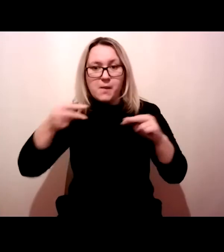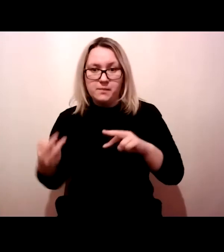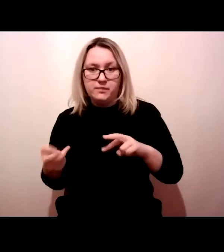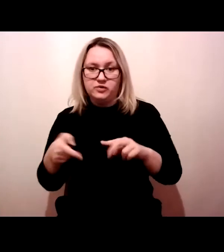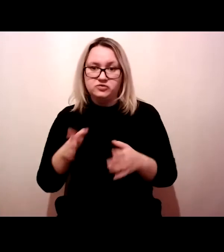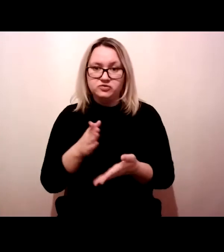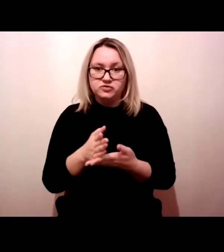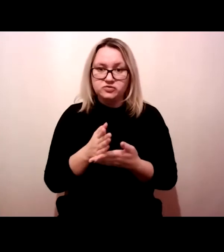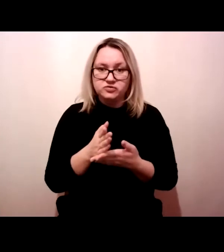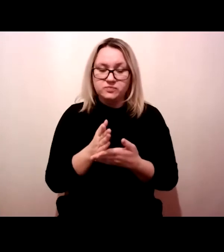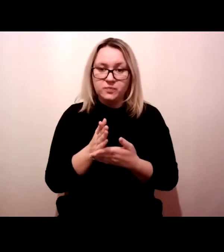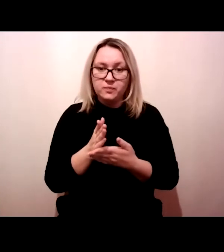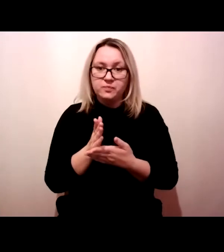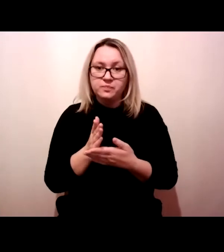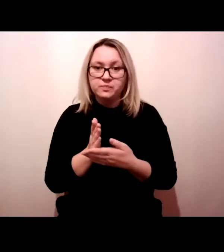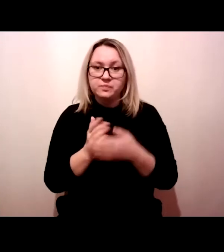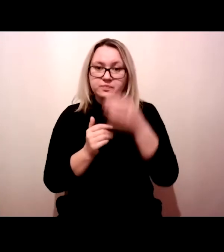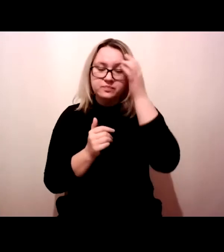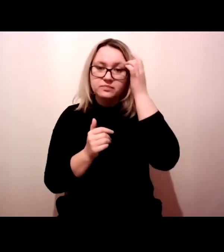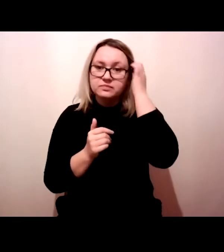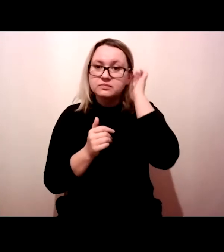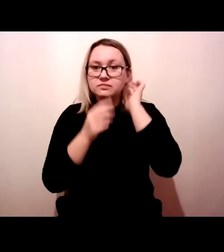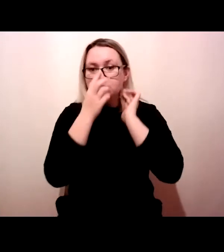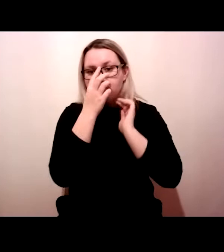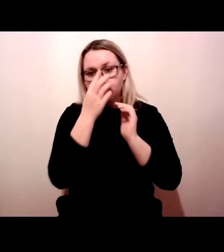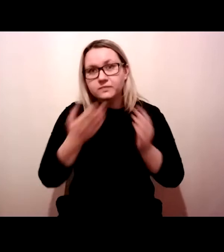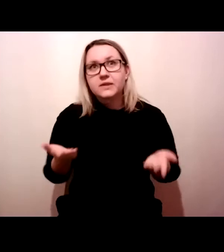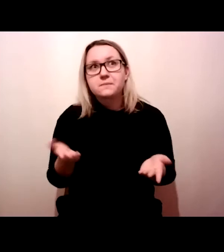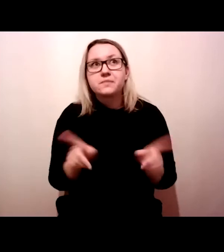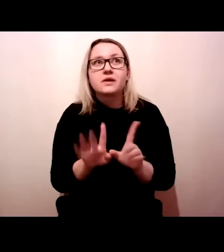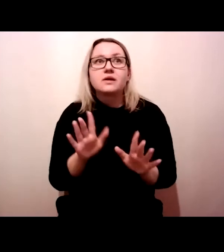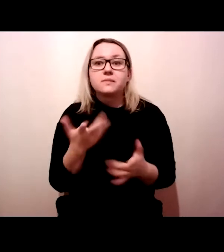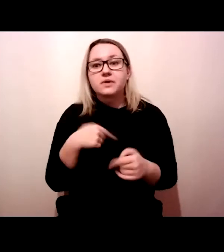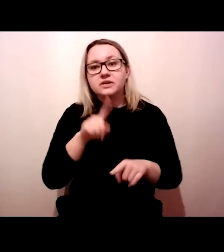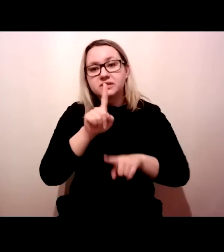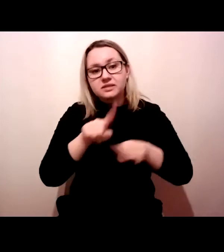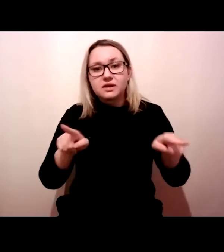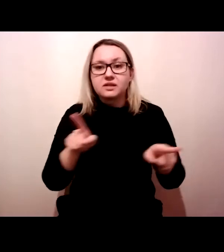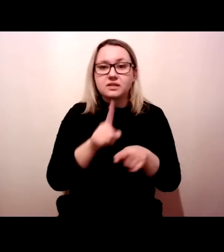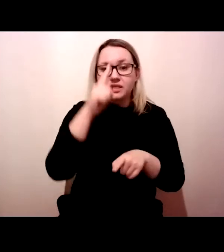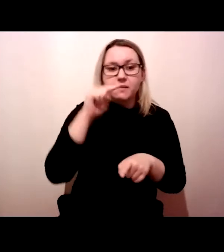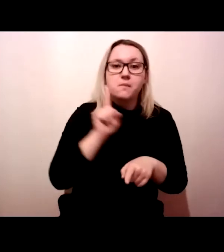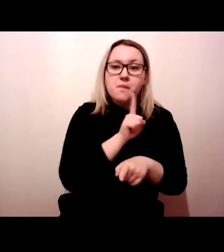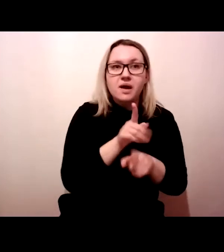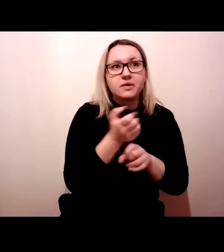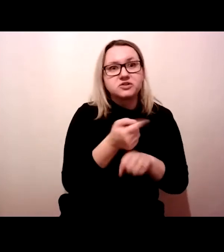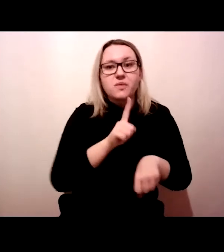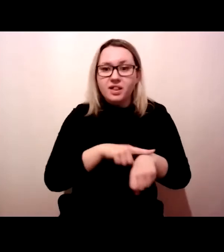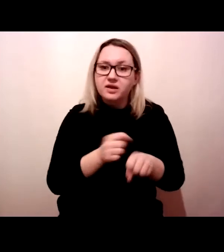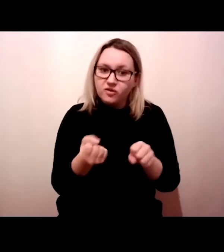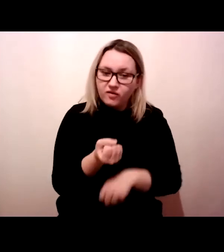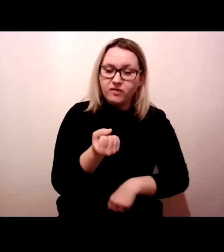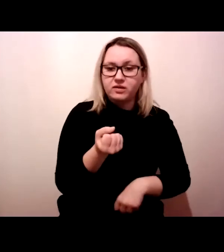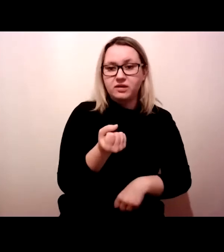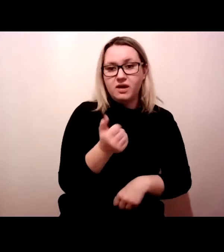also have to deal with their own emotions once they find out when their children reveal about their